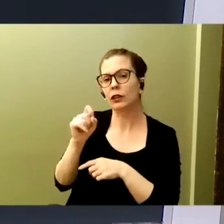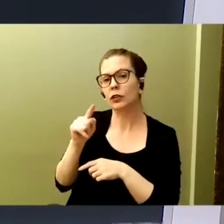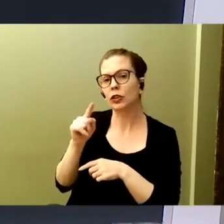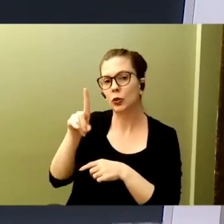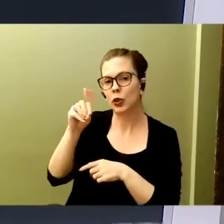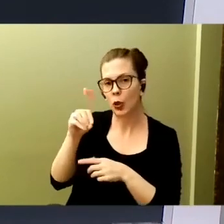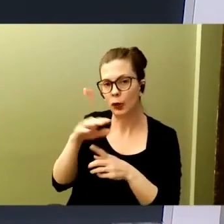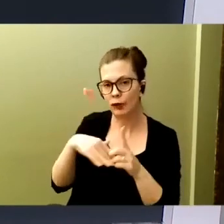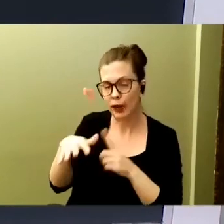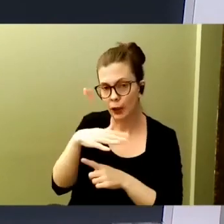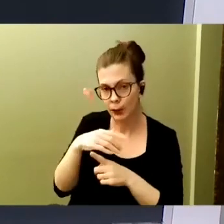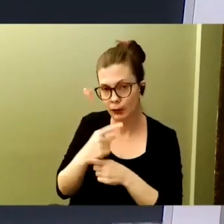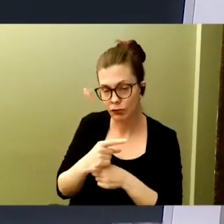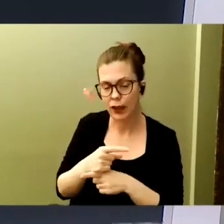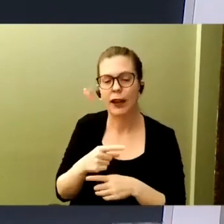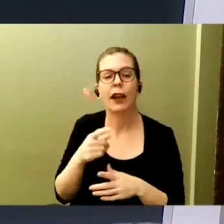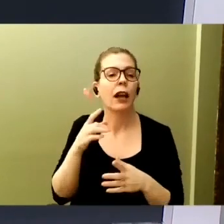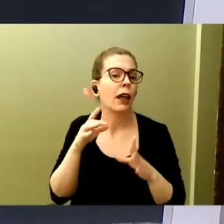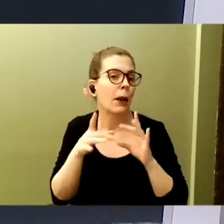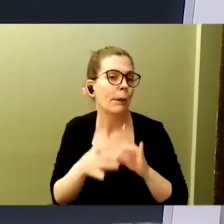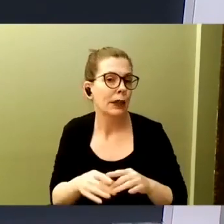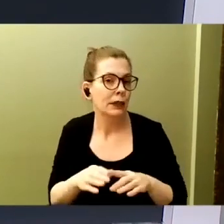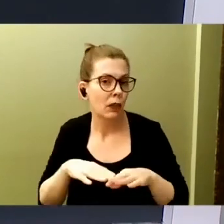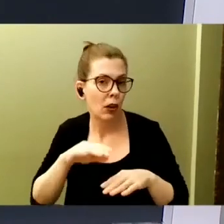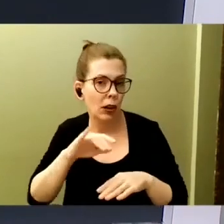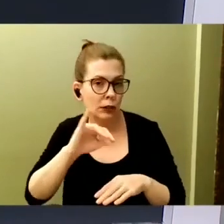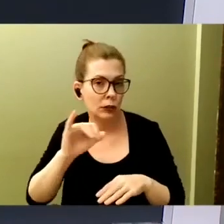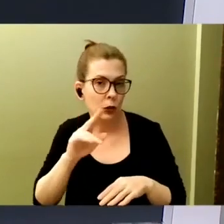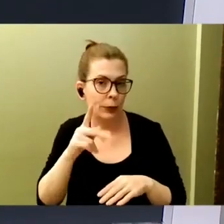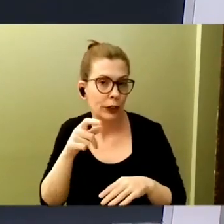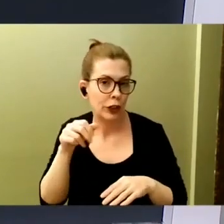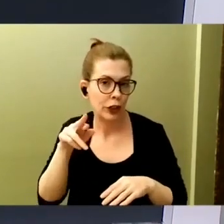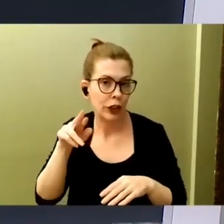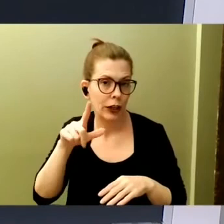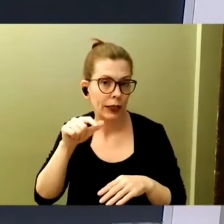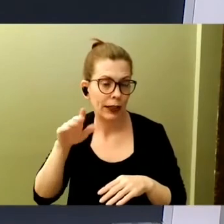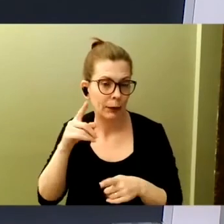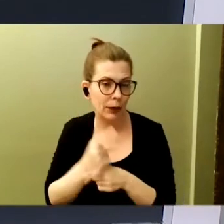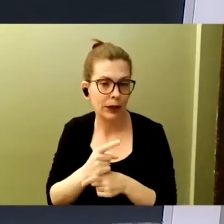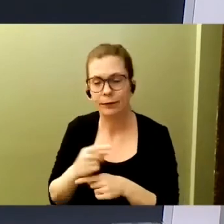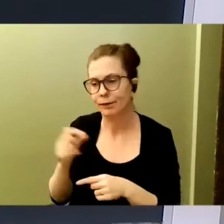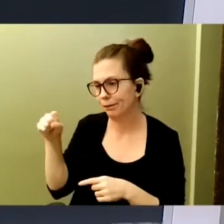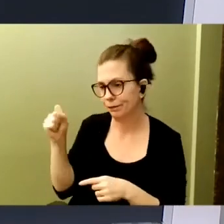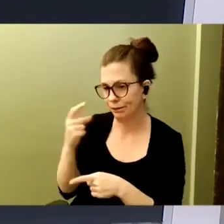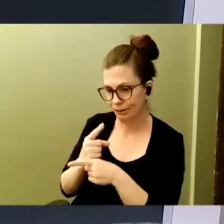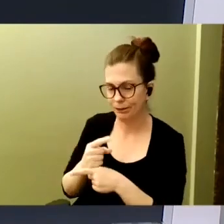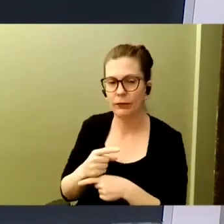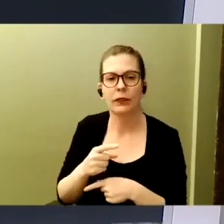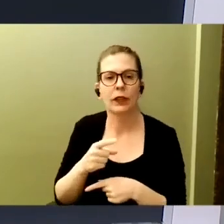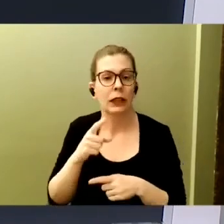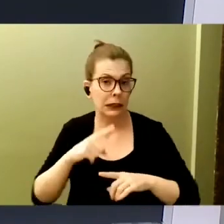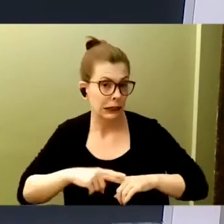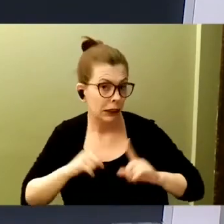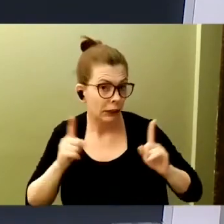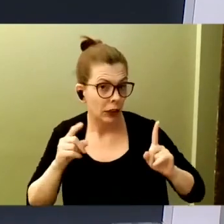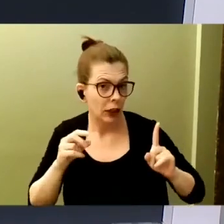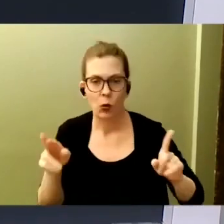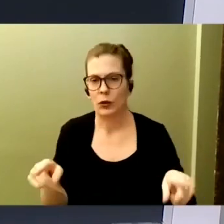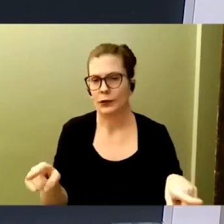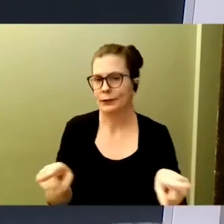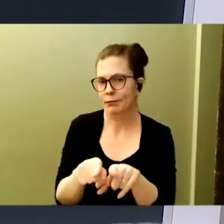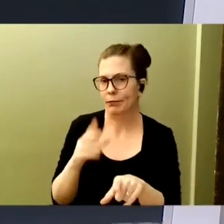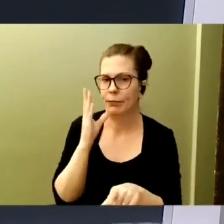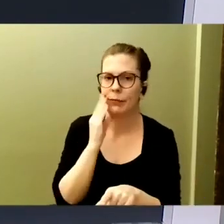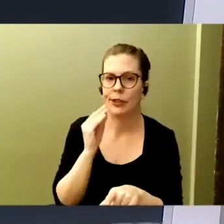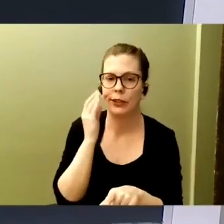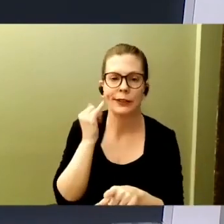it's based on Jupyter Lab, right? How is it different, or is it the same experience someone would get if they were running this